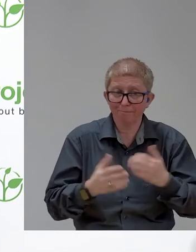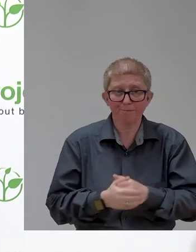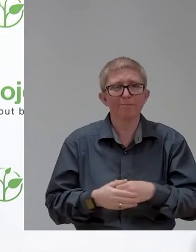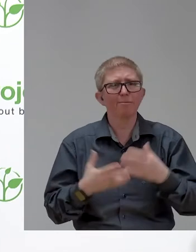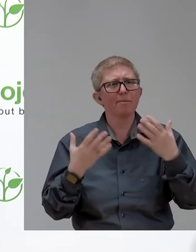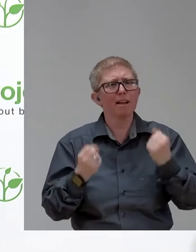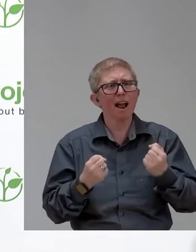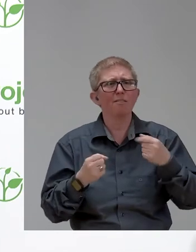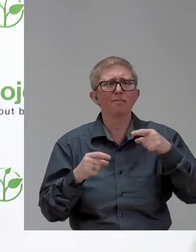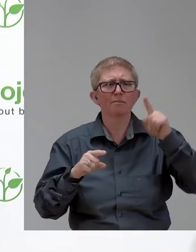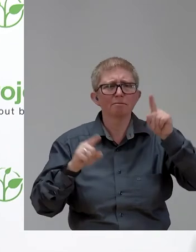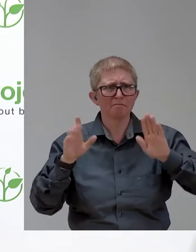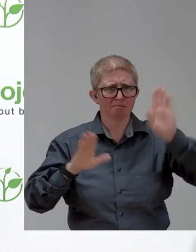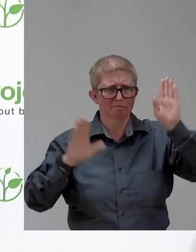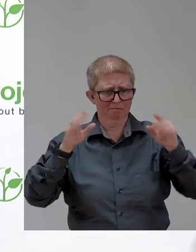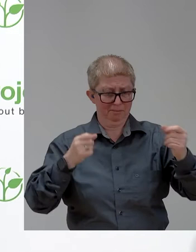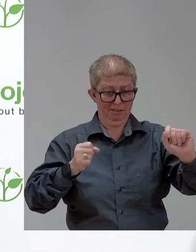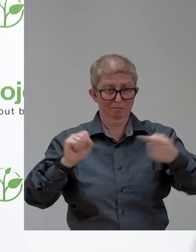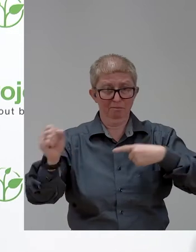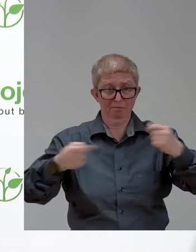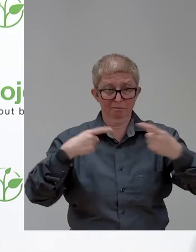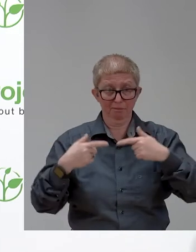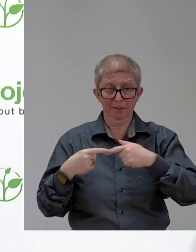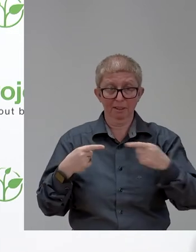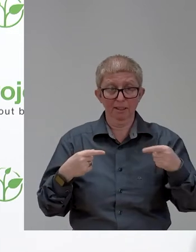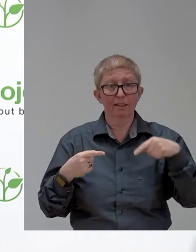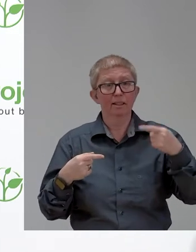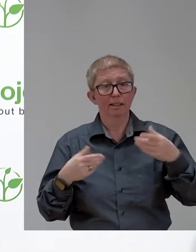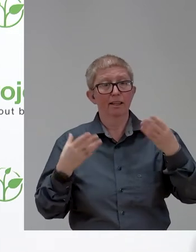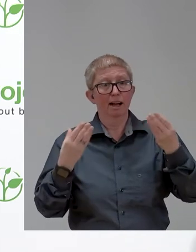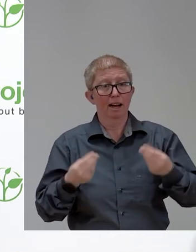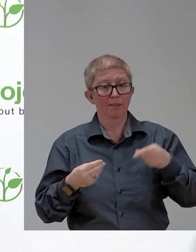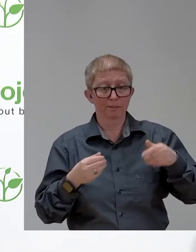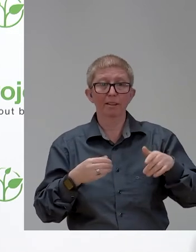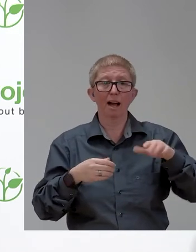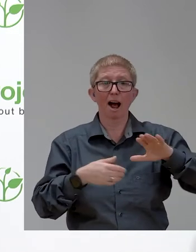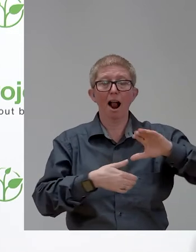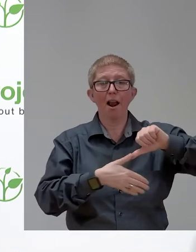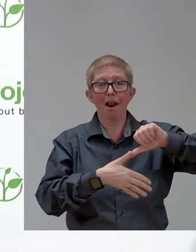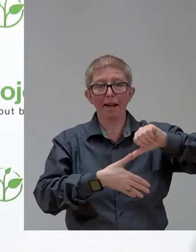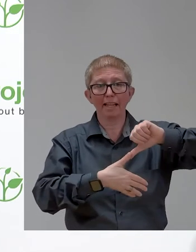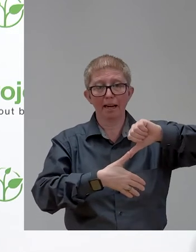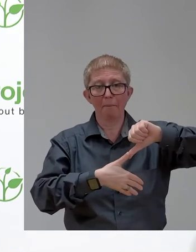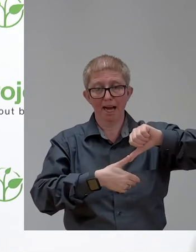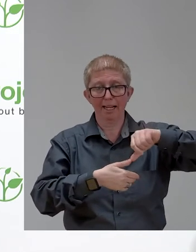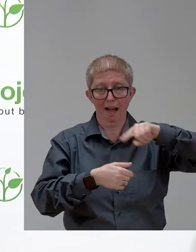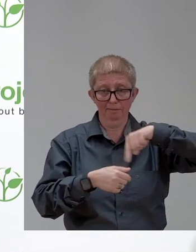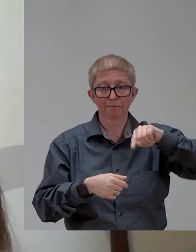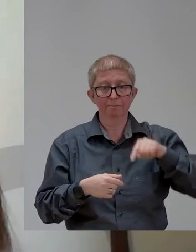and practices and policies from Latin America. Can you give us some examples for the success?